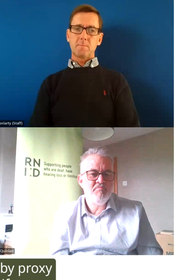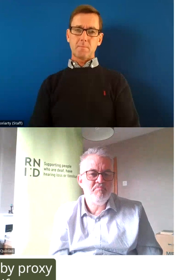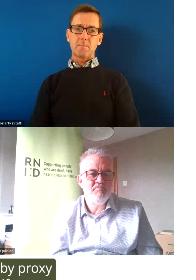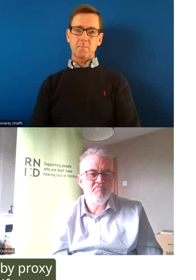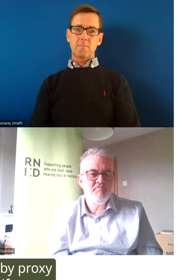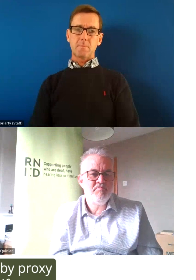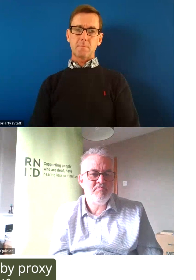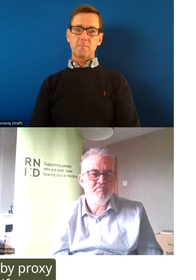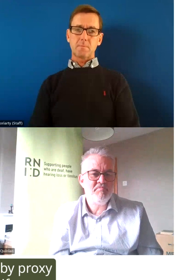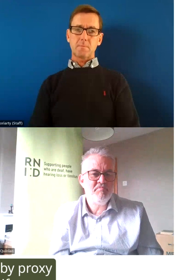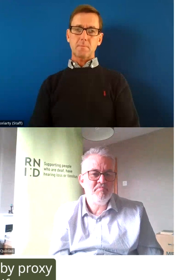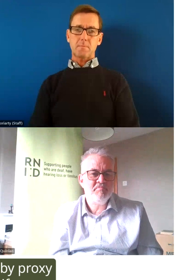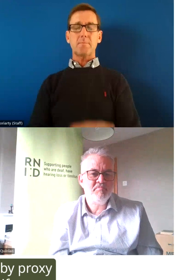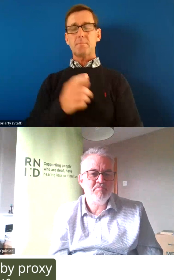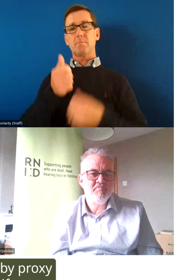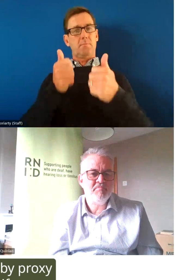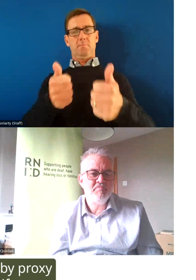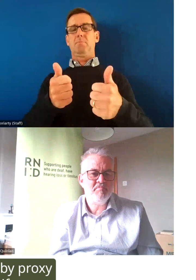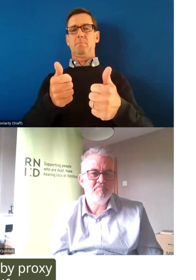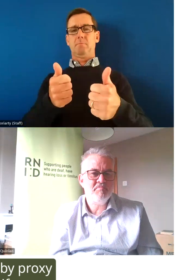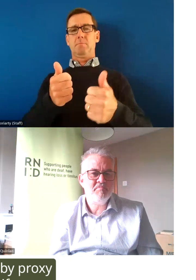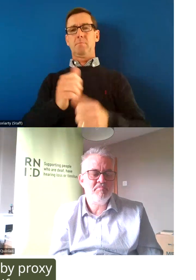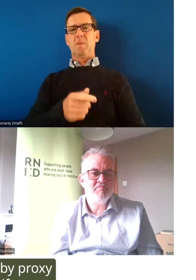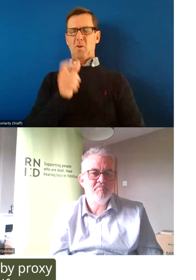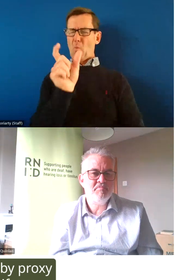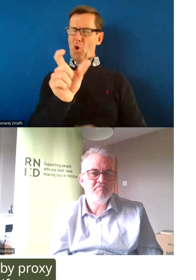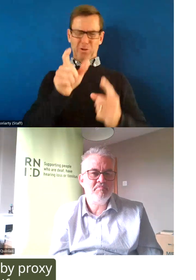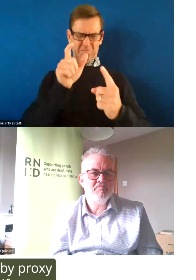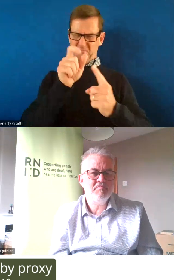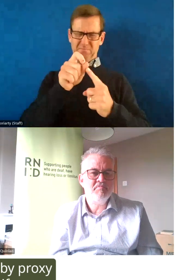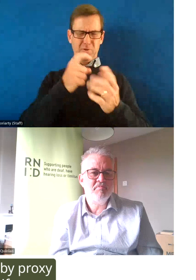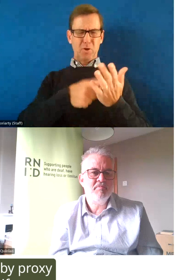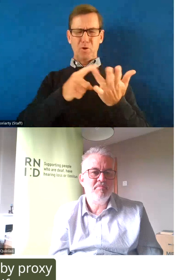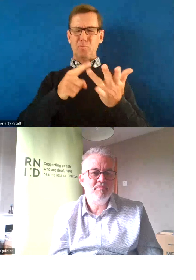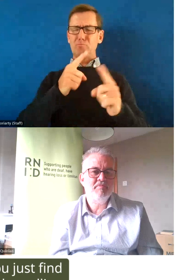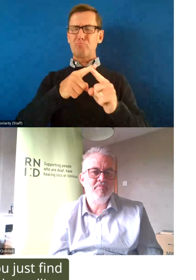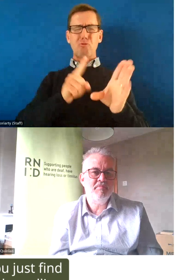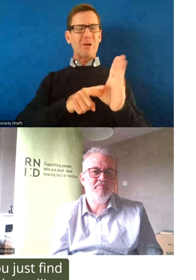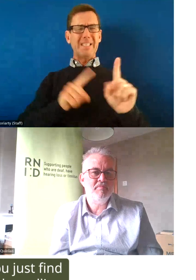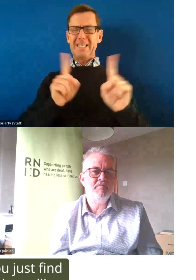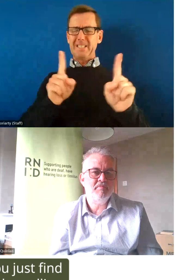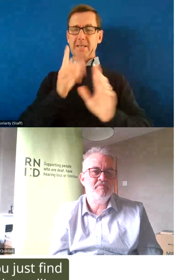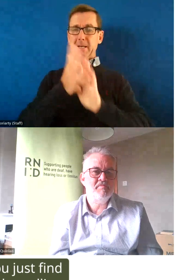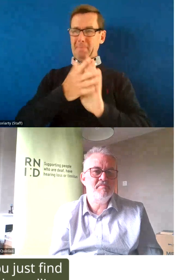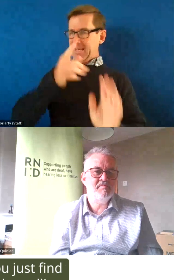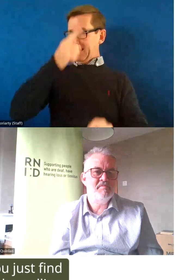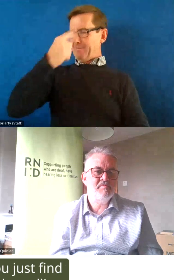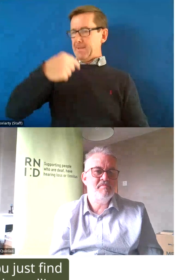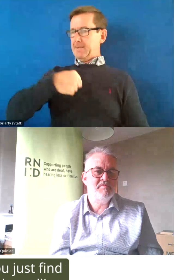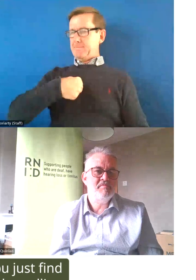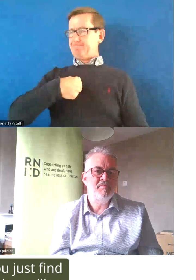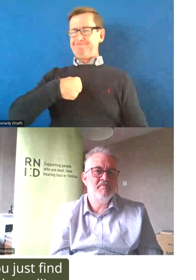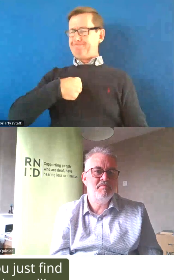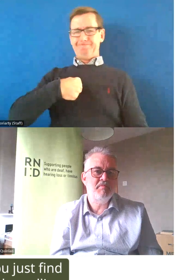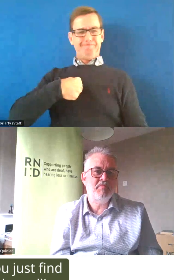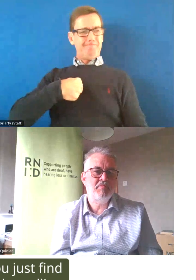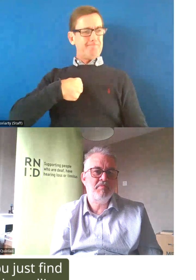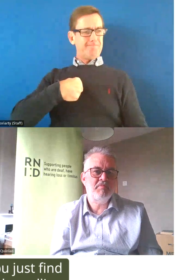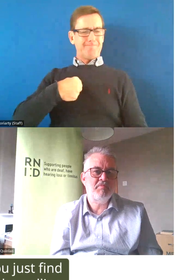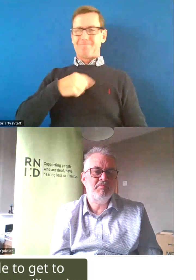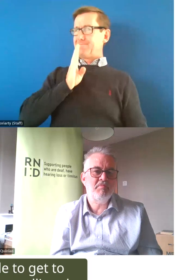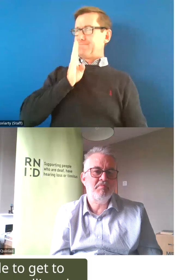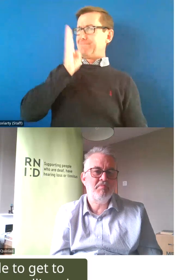please? Yes, so voting by proxy is an option particularly if you just find you